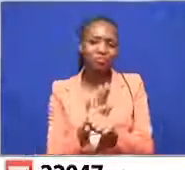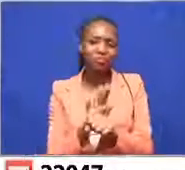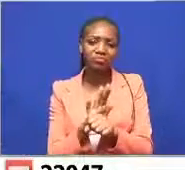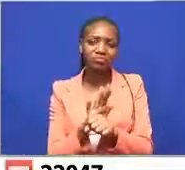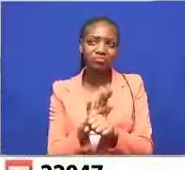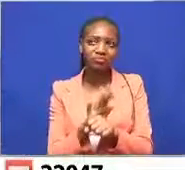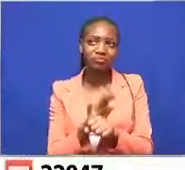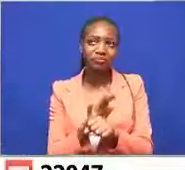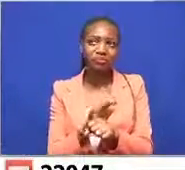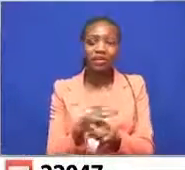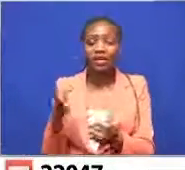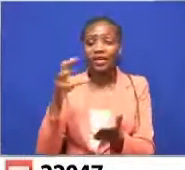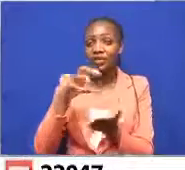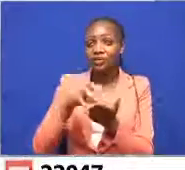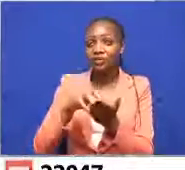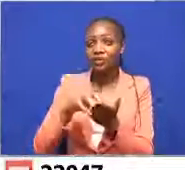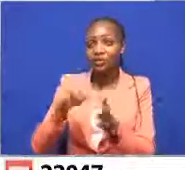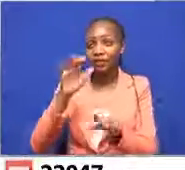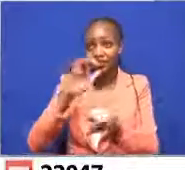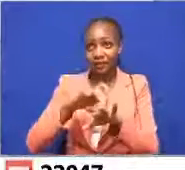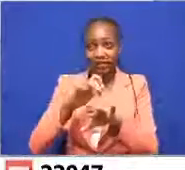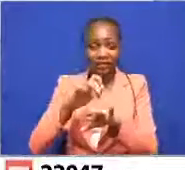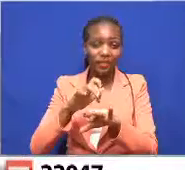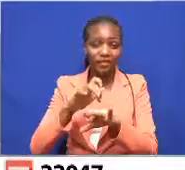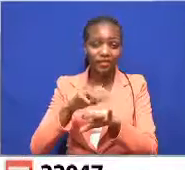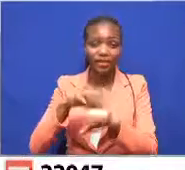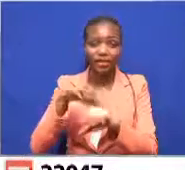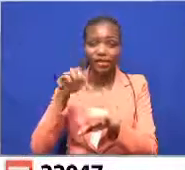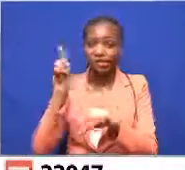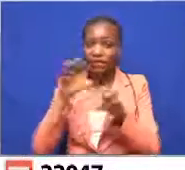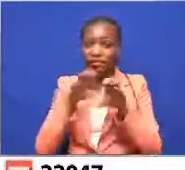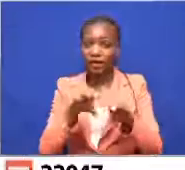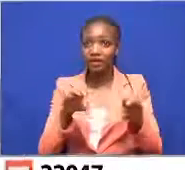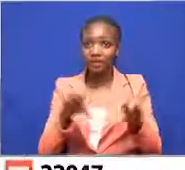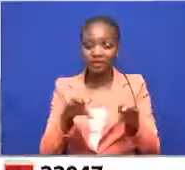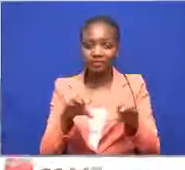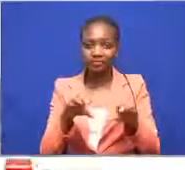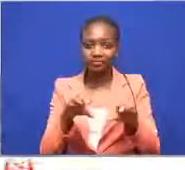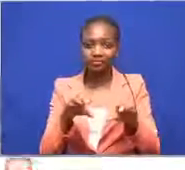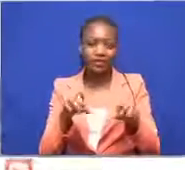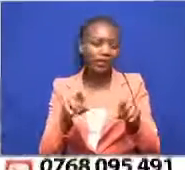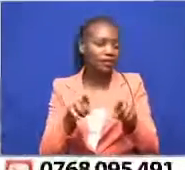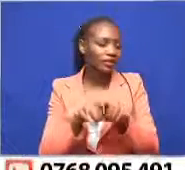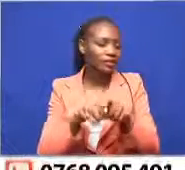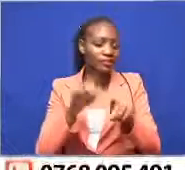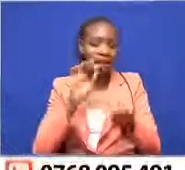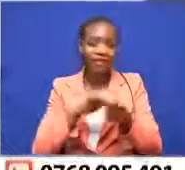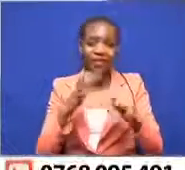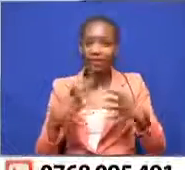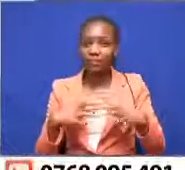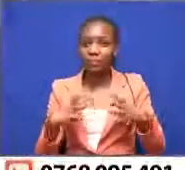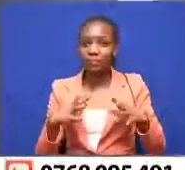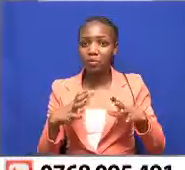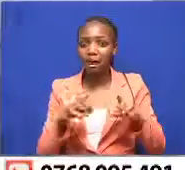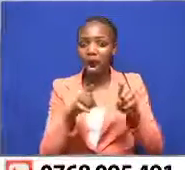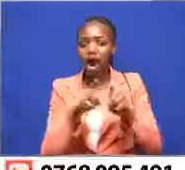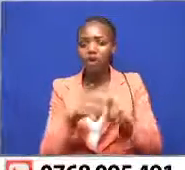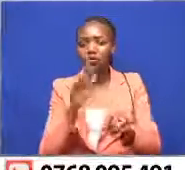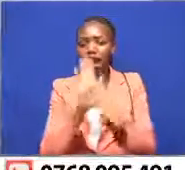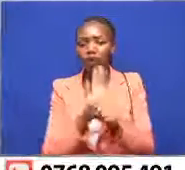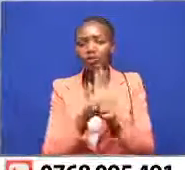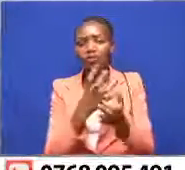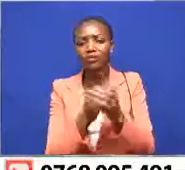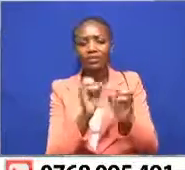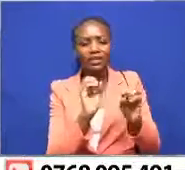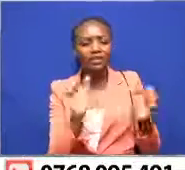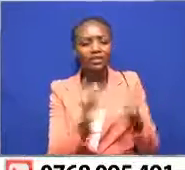The tragedy that has hit Gikomba market once again has left these traders counting losses amounting to millions of shillings and now seeking